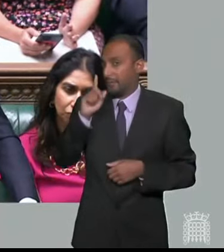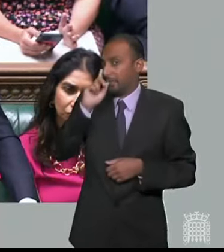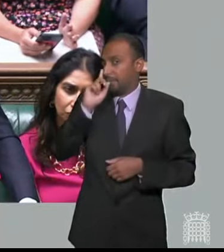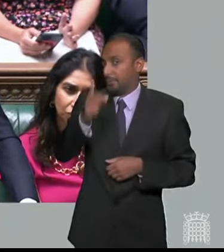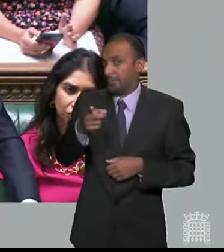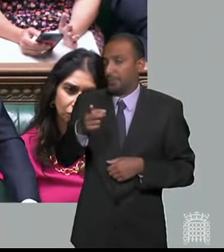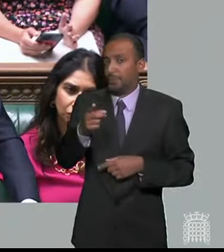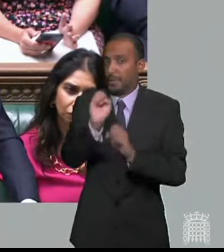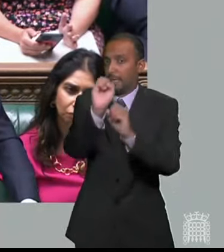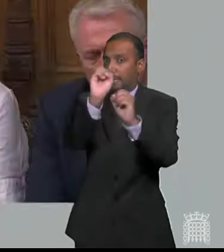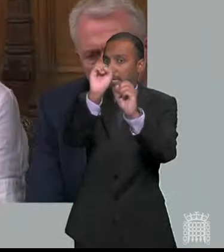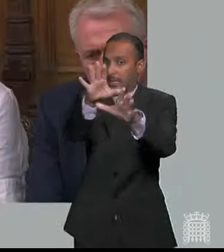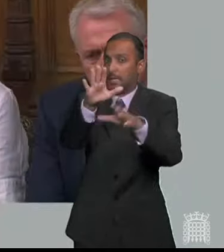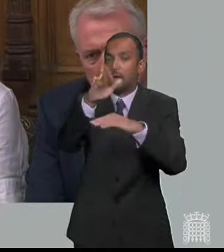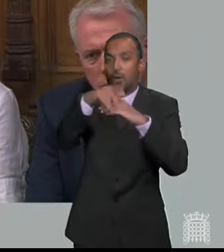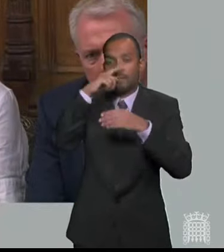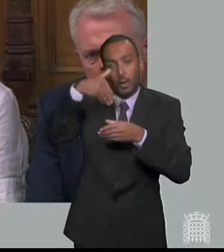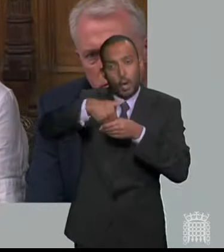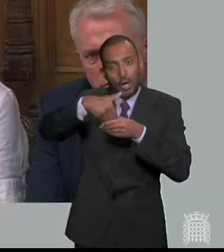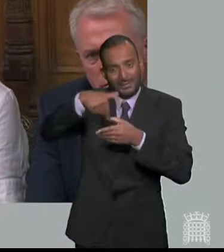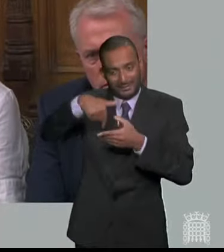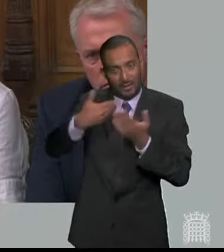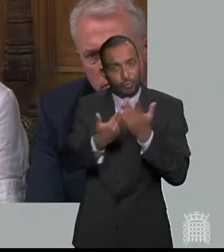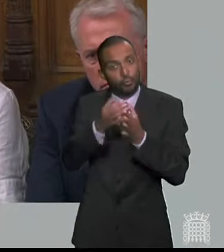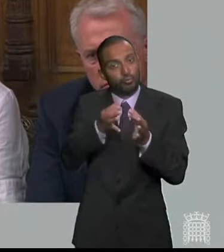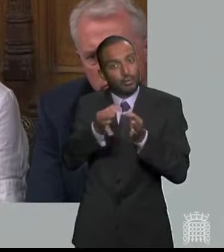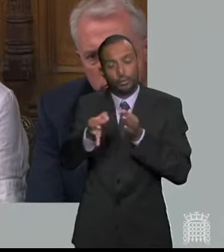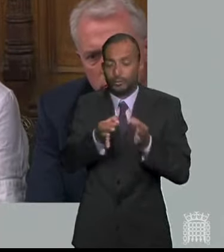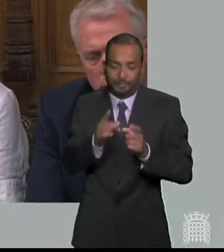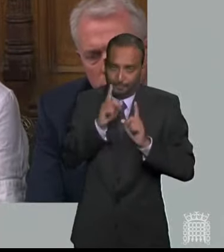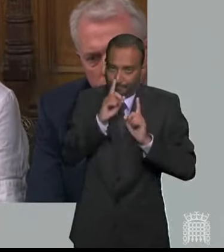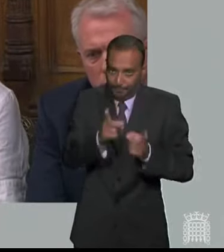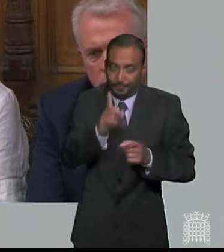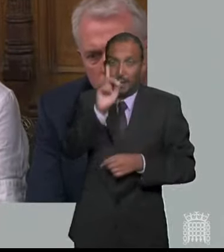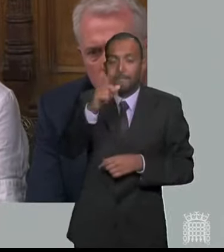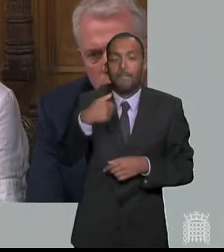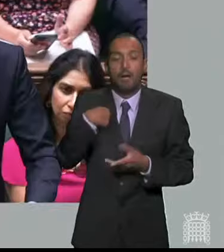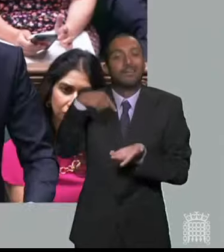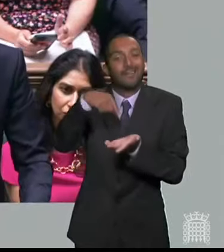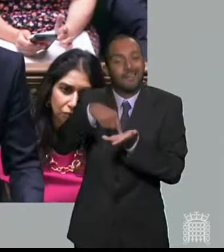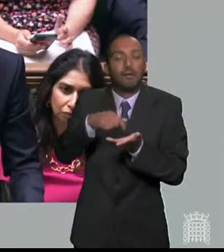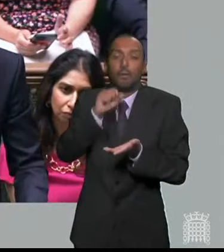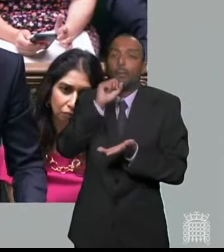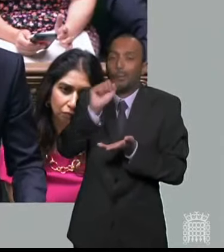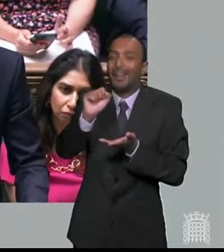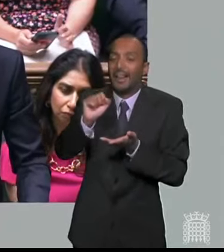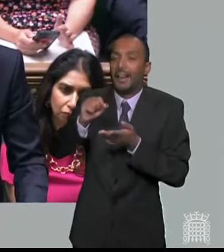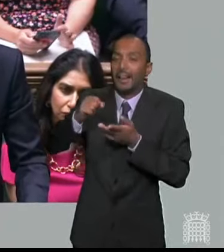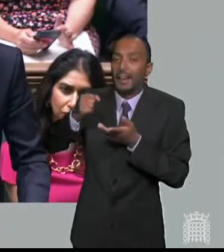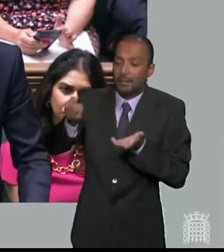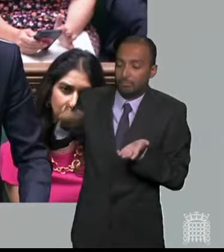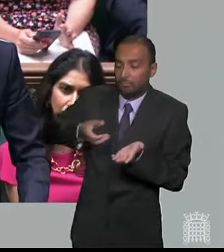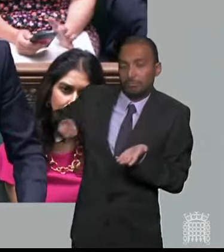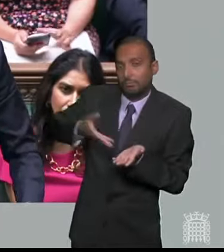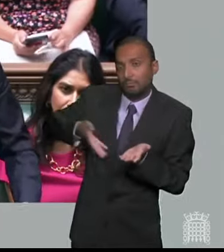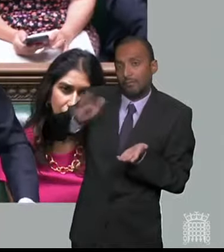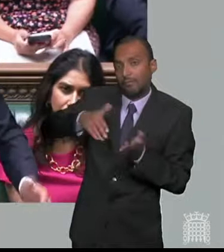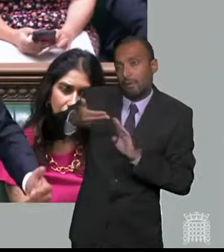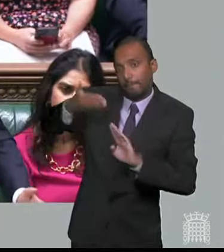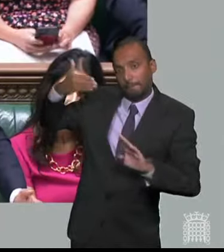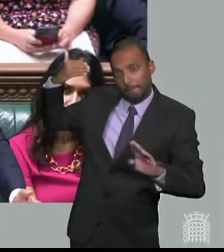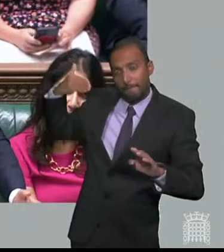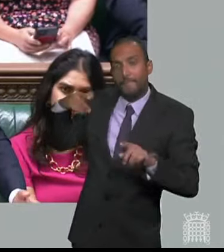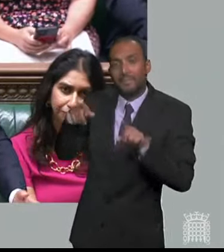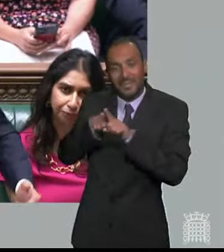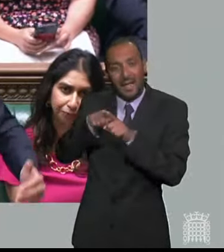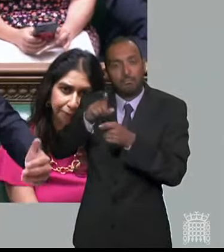strategy, but I can tell her that it will draw on previous work, including submissions from childhood cancer charities and stakeholders to